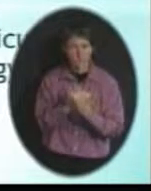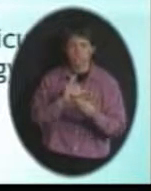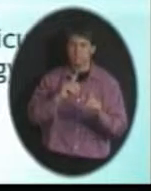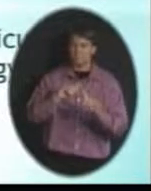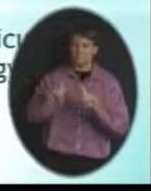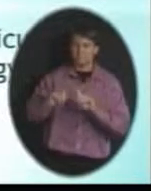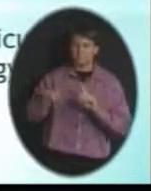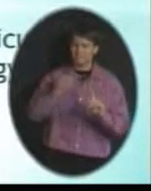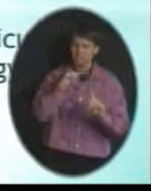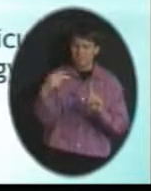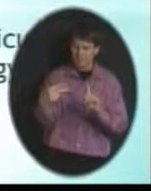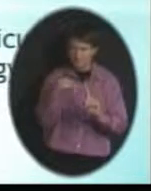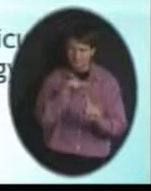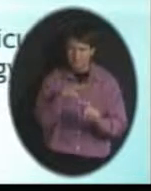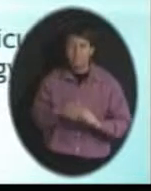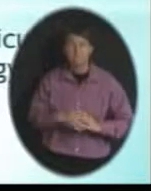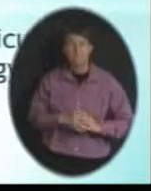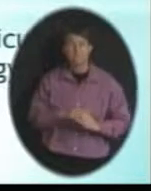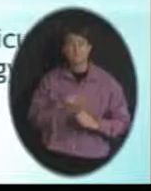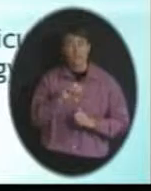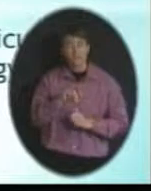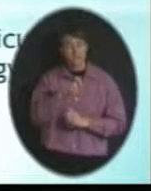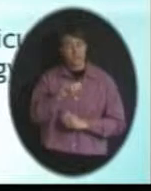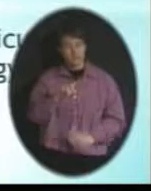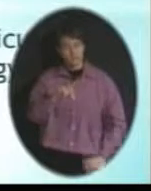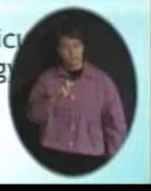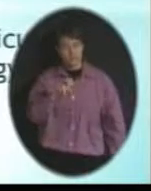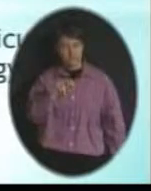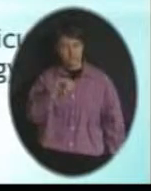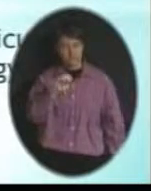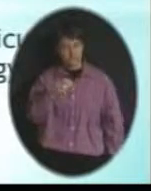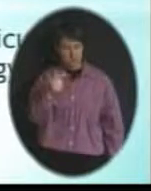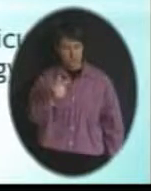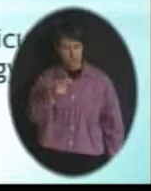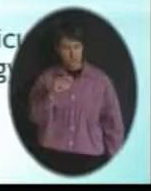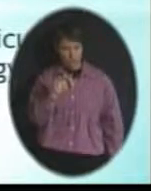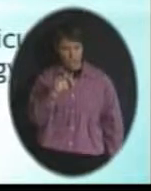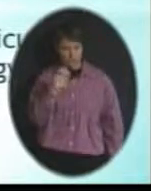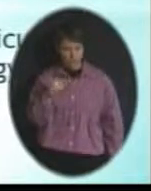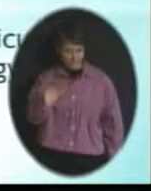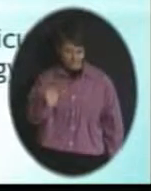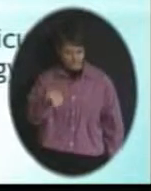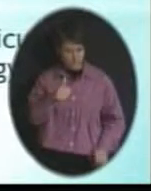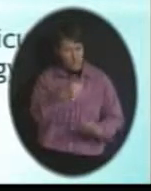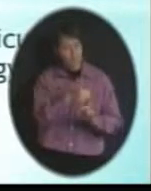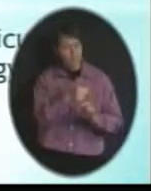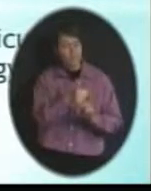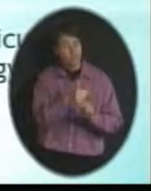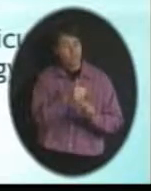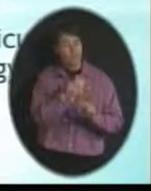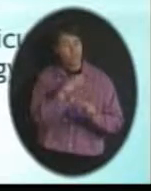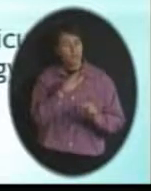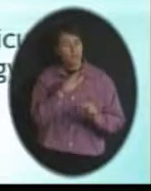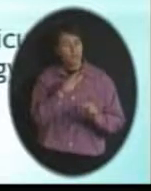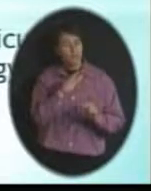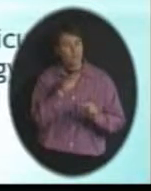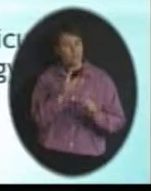of perspectives. Mrs. Denise Griffey will talk about it from the